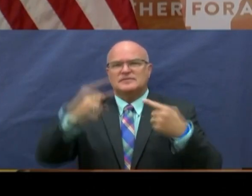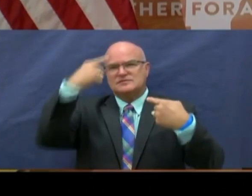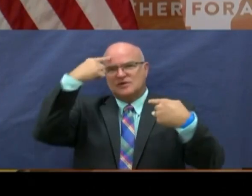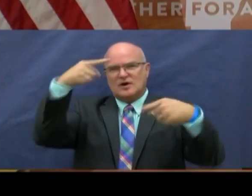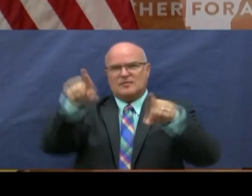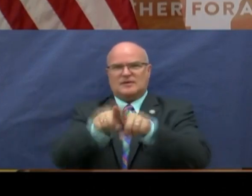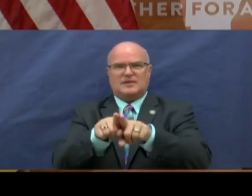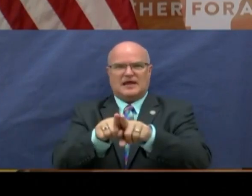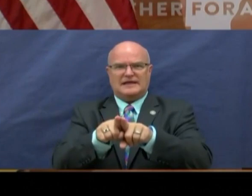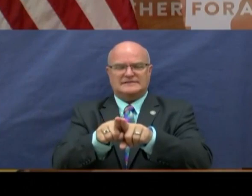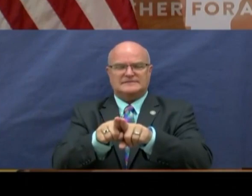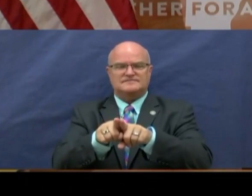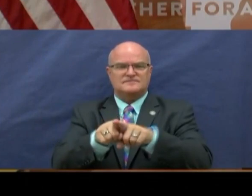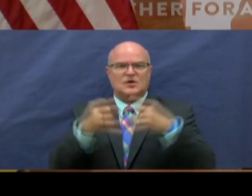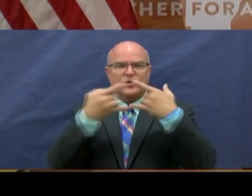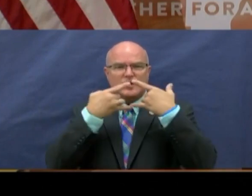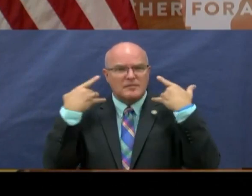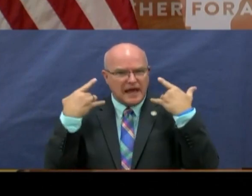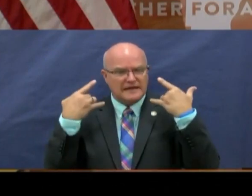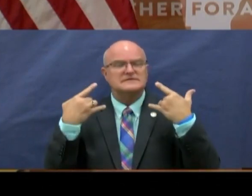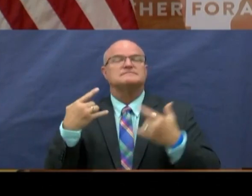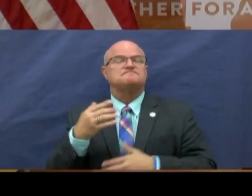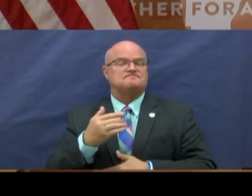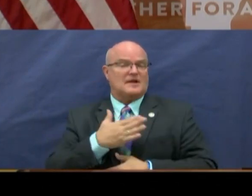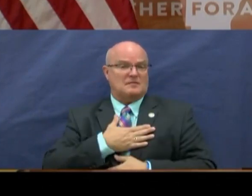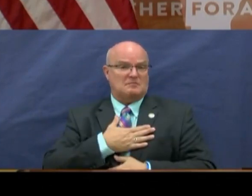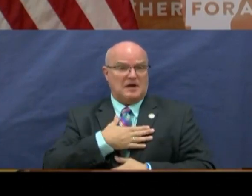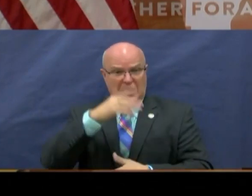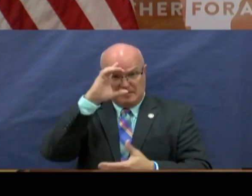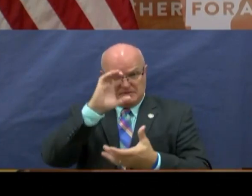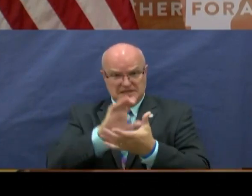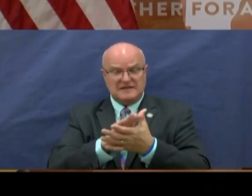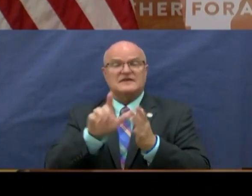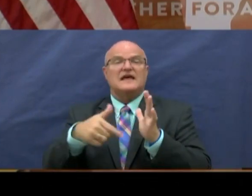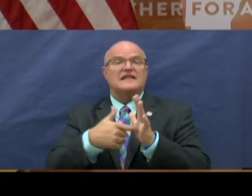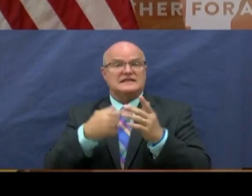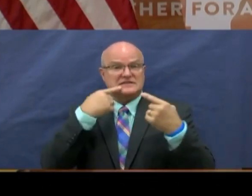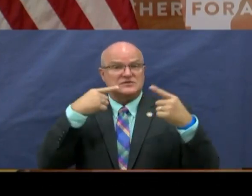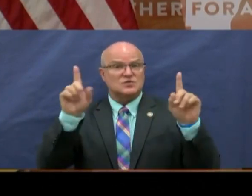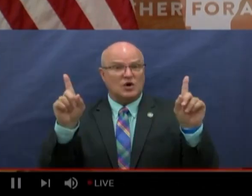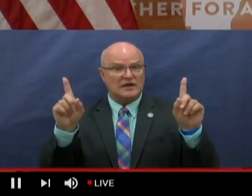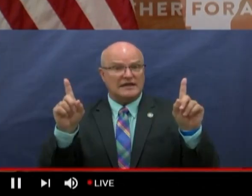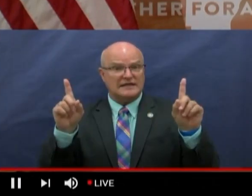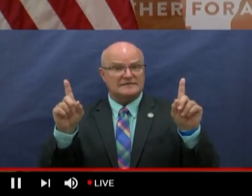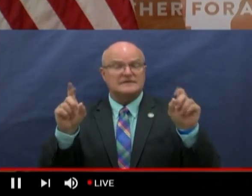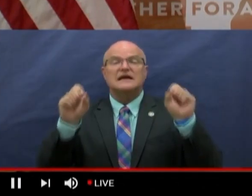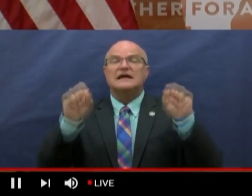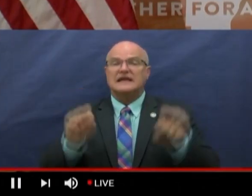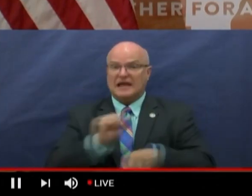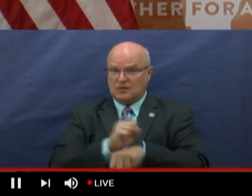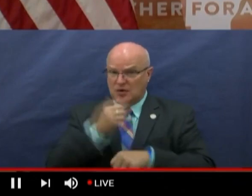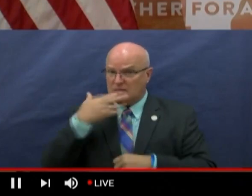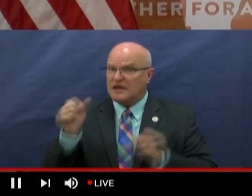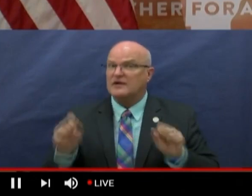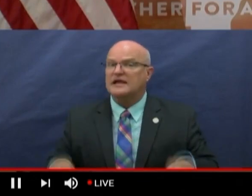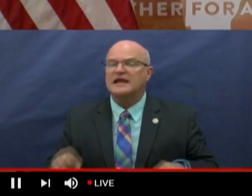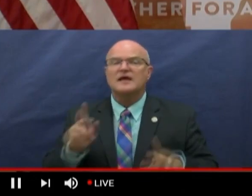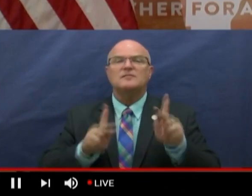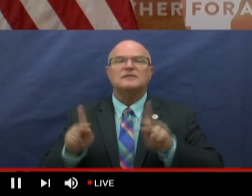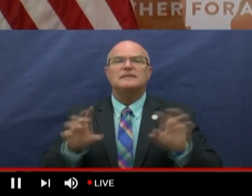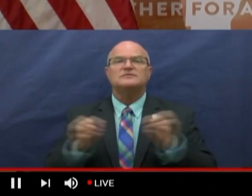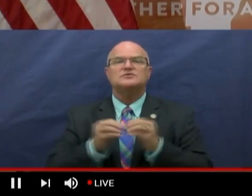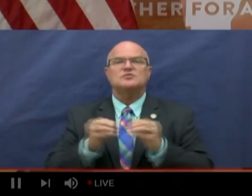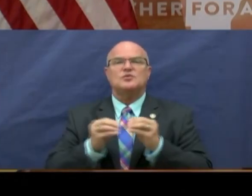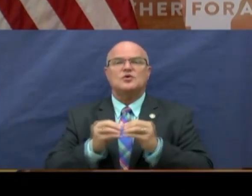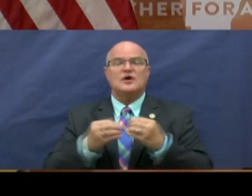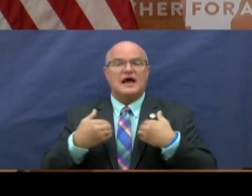from my belief, this is working. It can work better. People can do more, and you're always